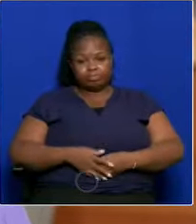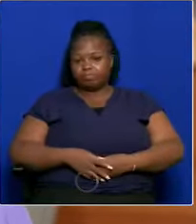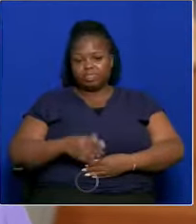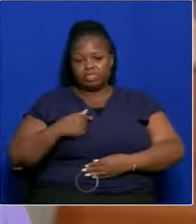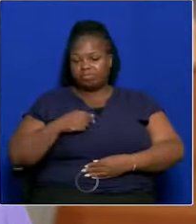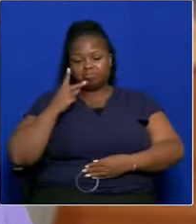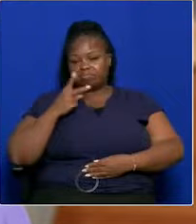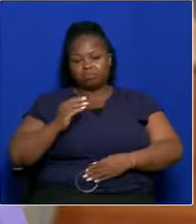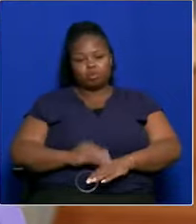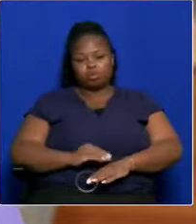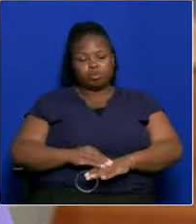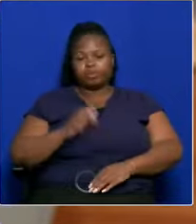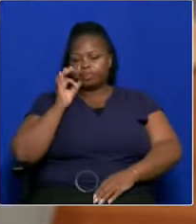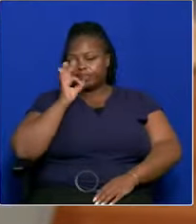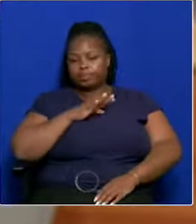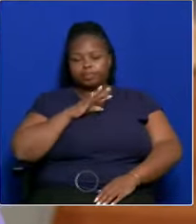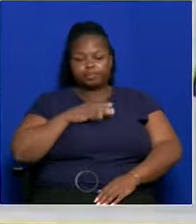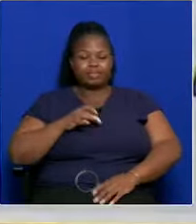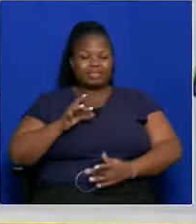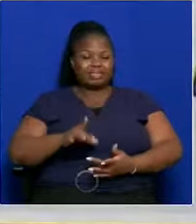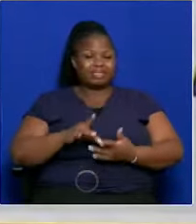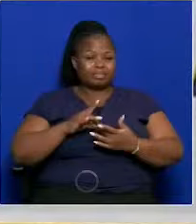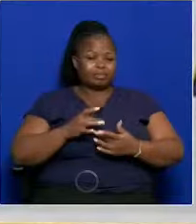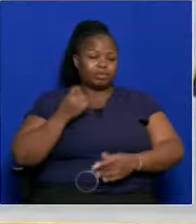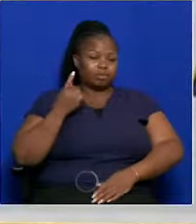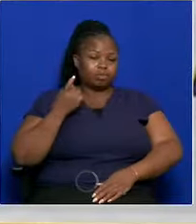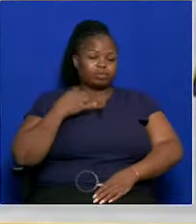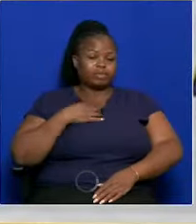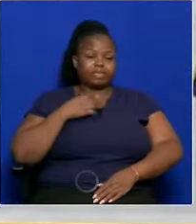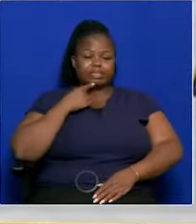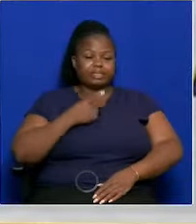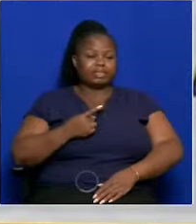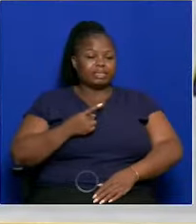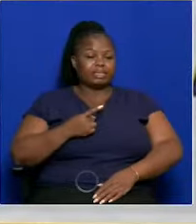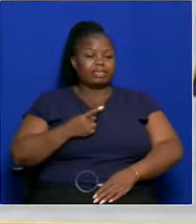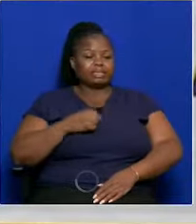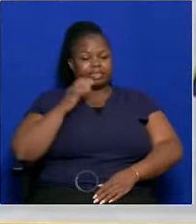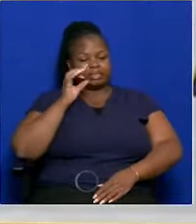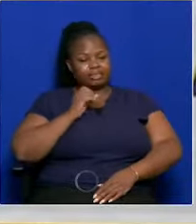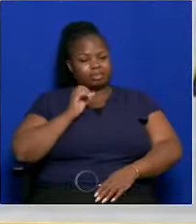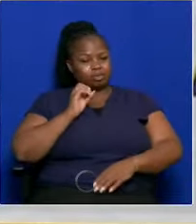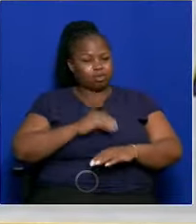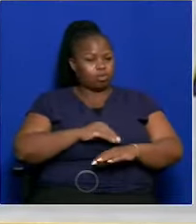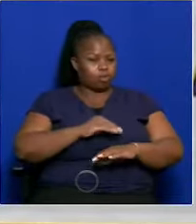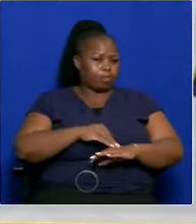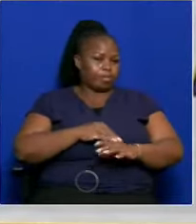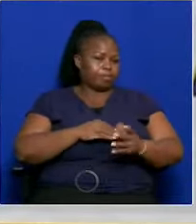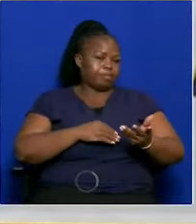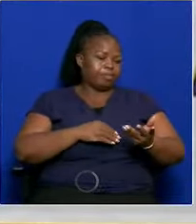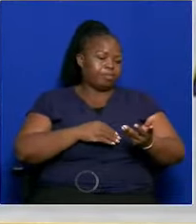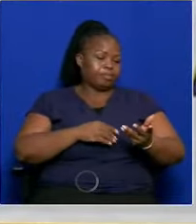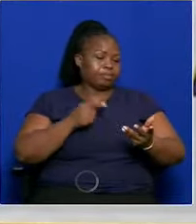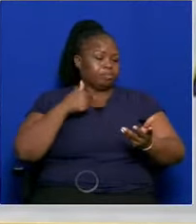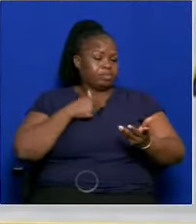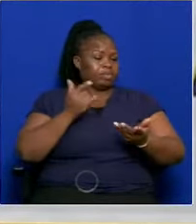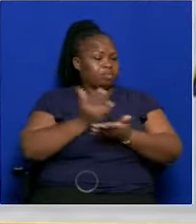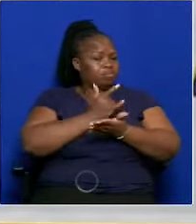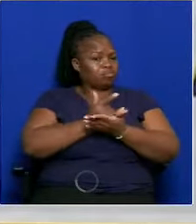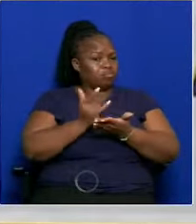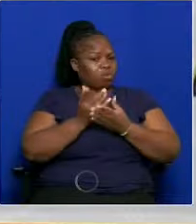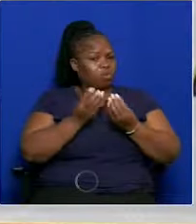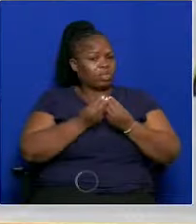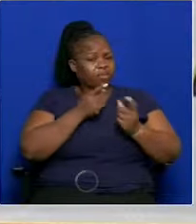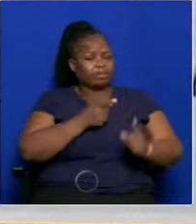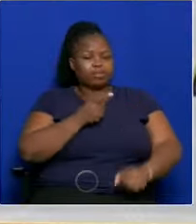except that one which I mentioned, to say I saw it as a problem. And I talked to him to say, hey, the person